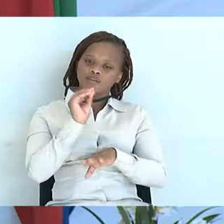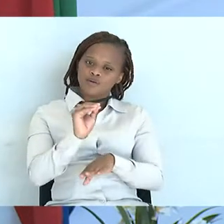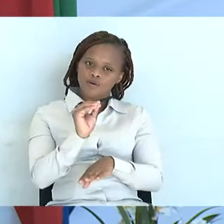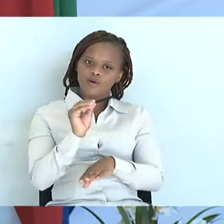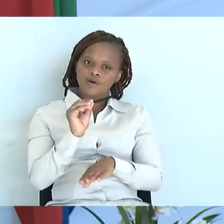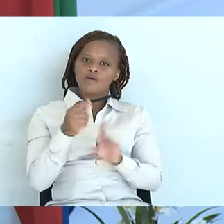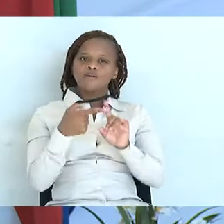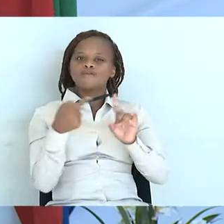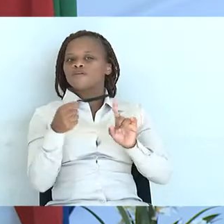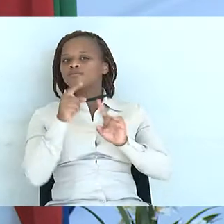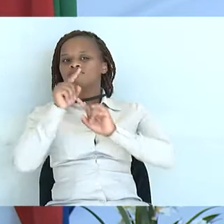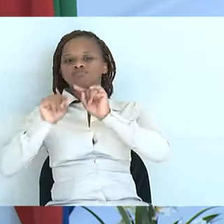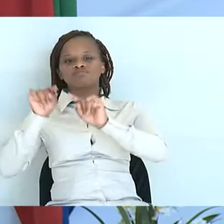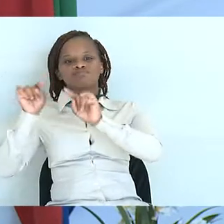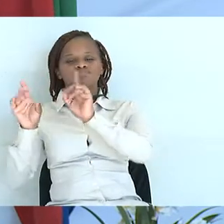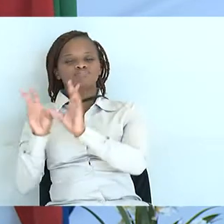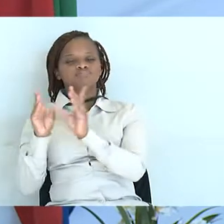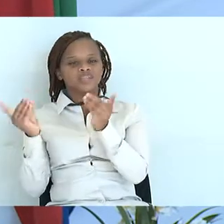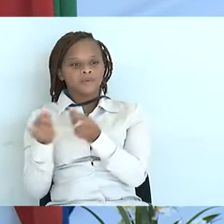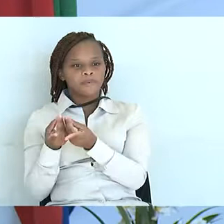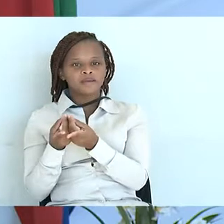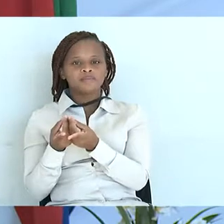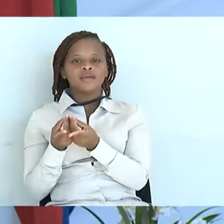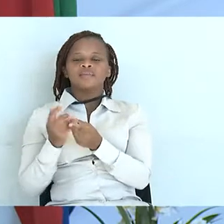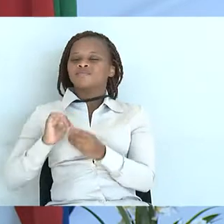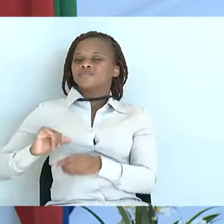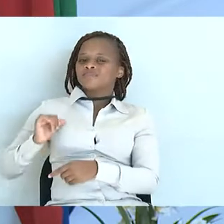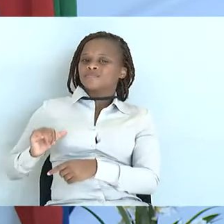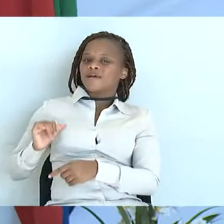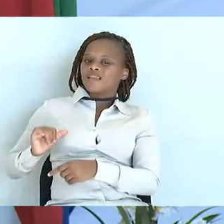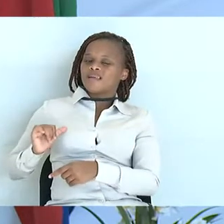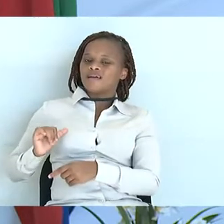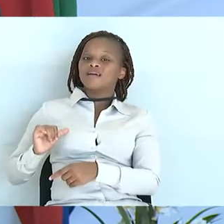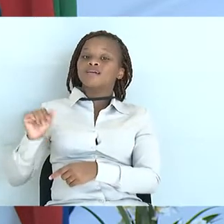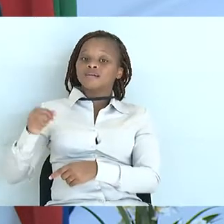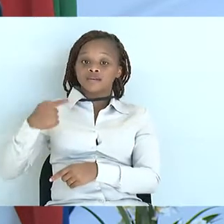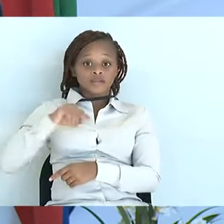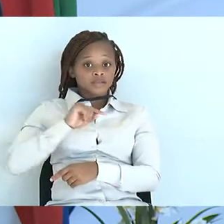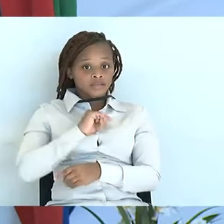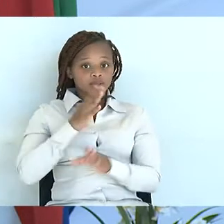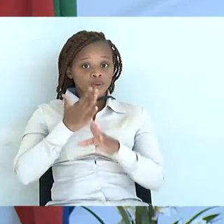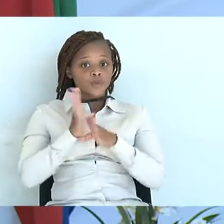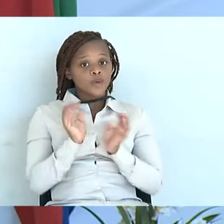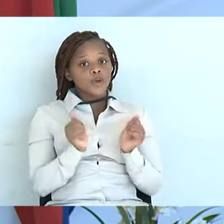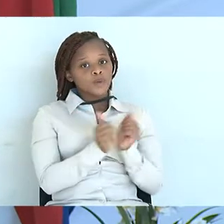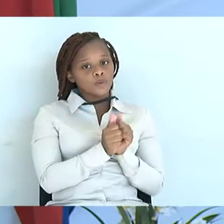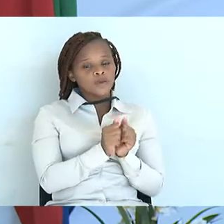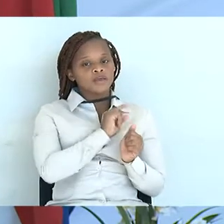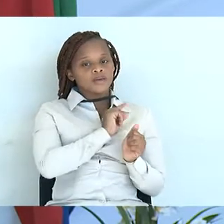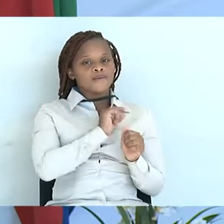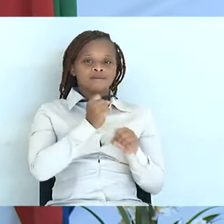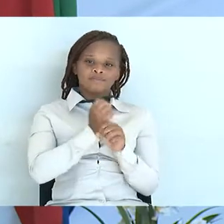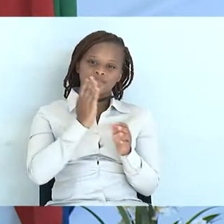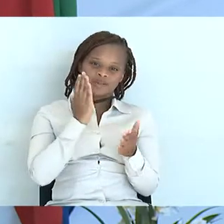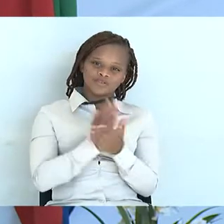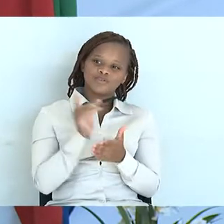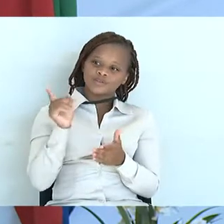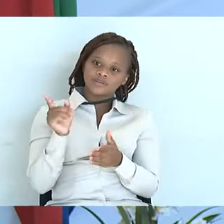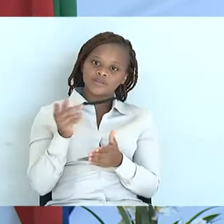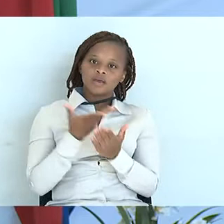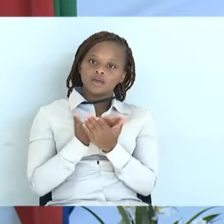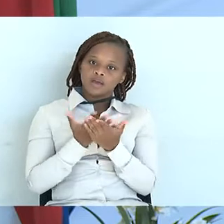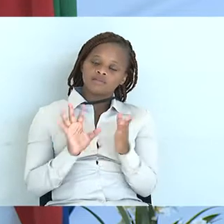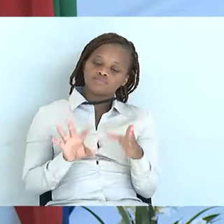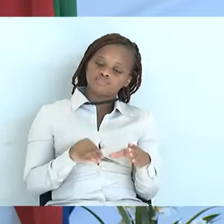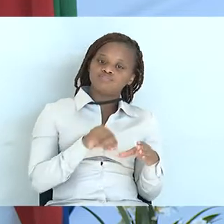various departments, municipalities, which we are working with them to ensure that they are packaged